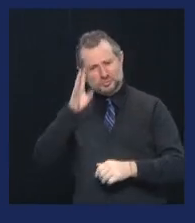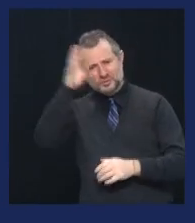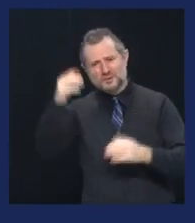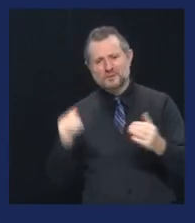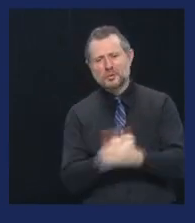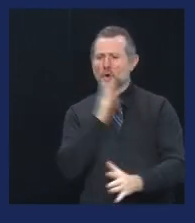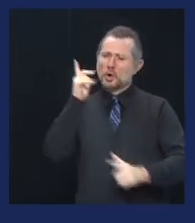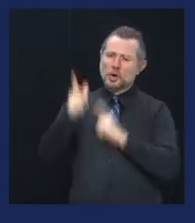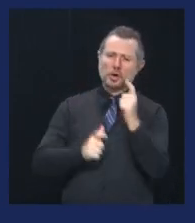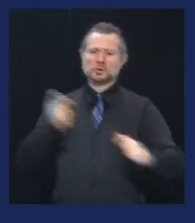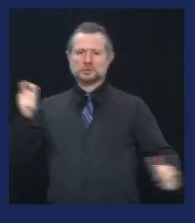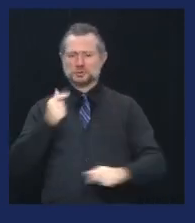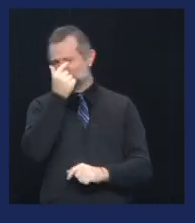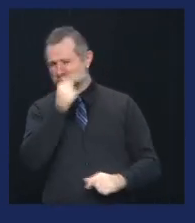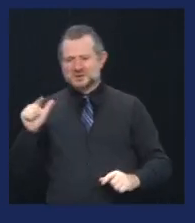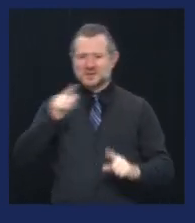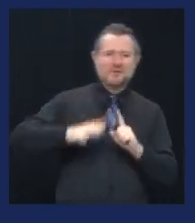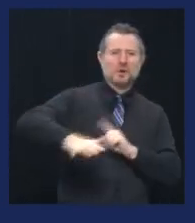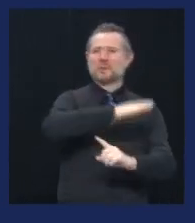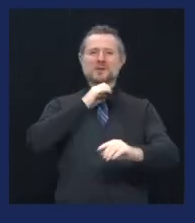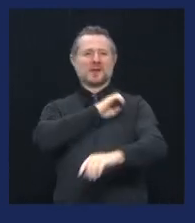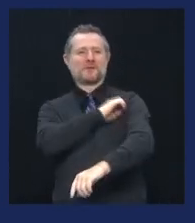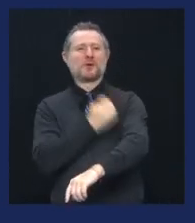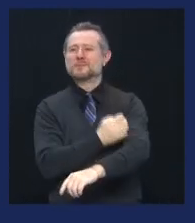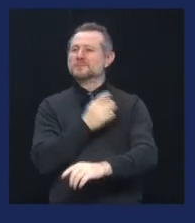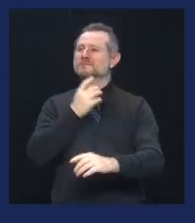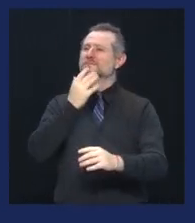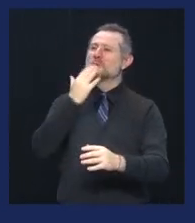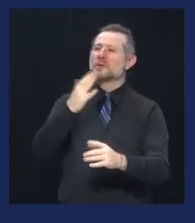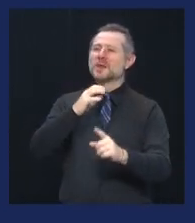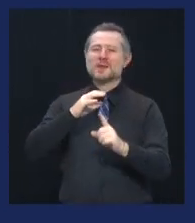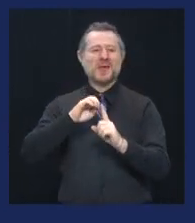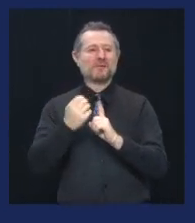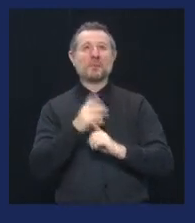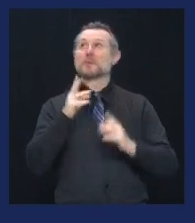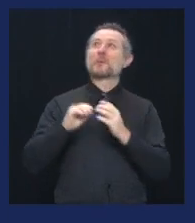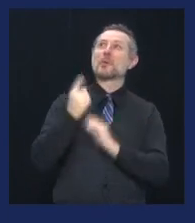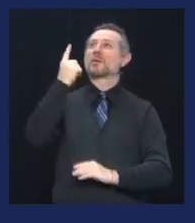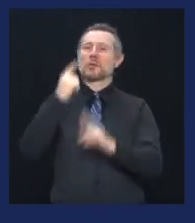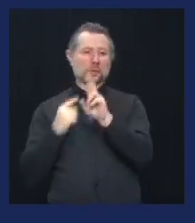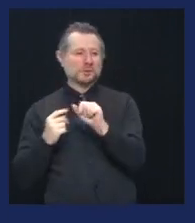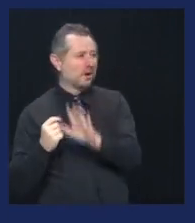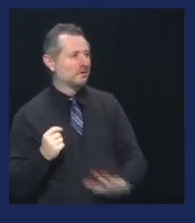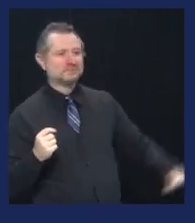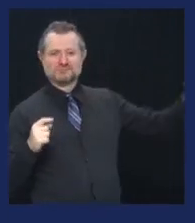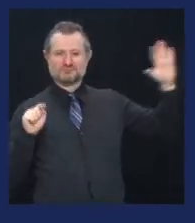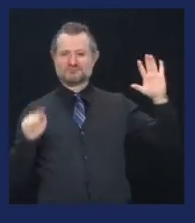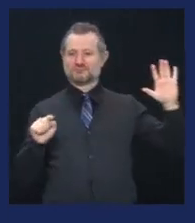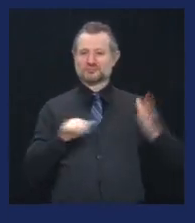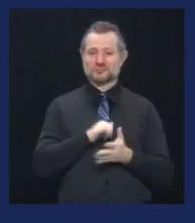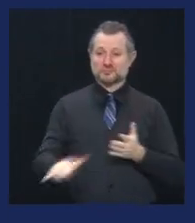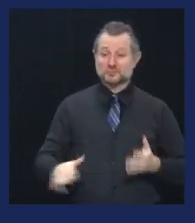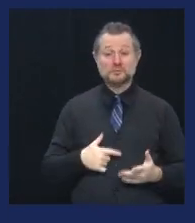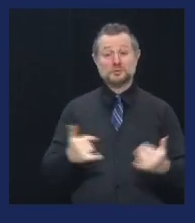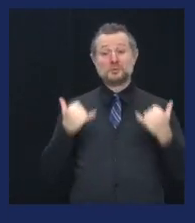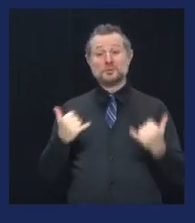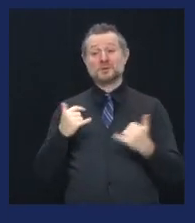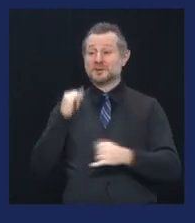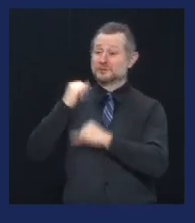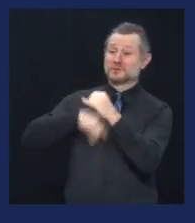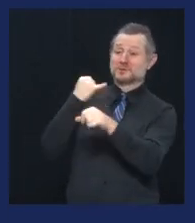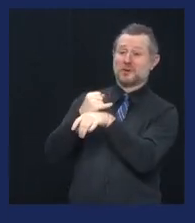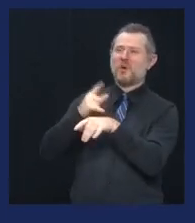the country. All this, but we must do even more. In this moment of international disruption,